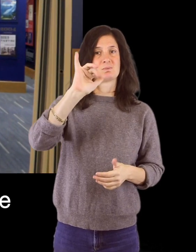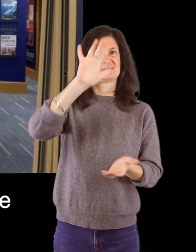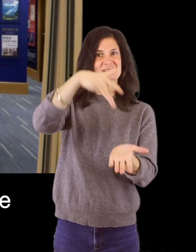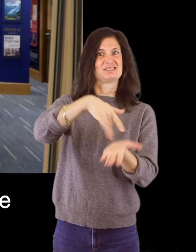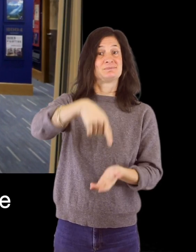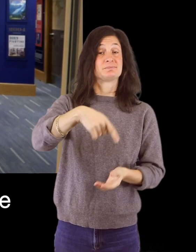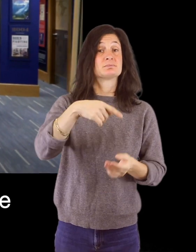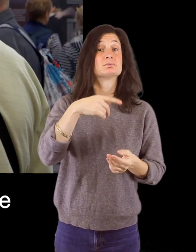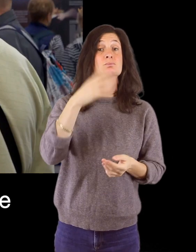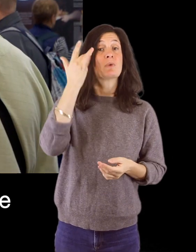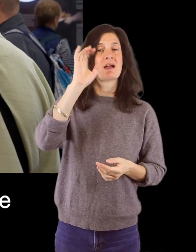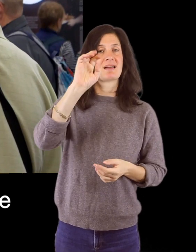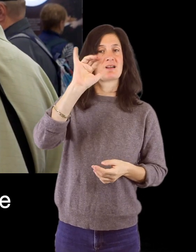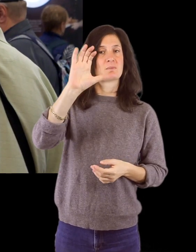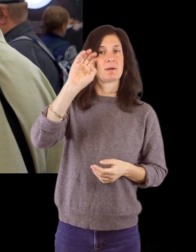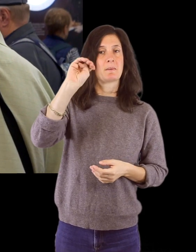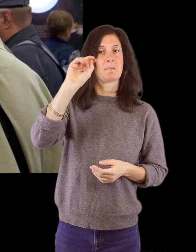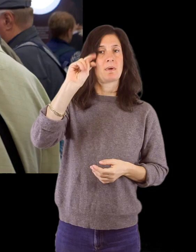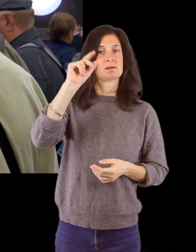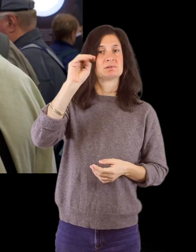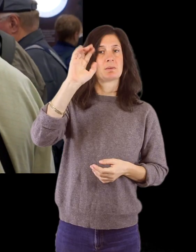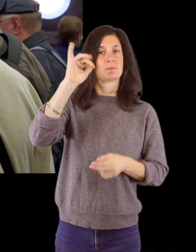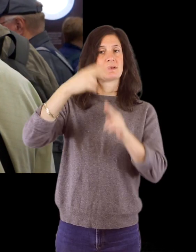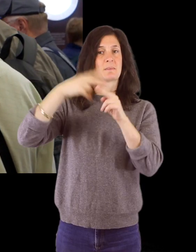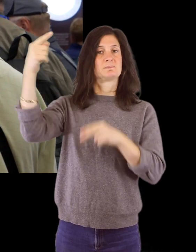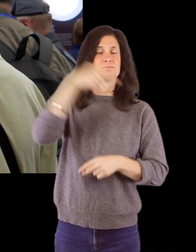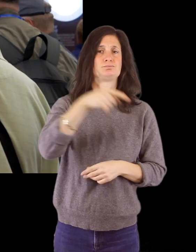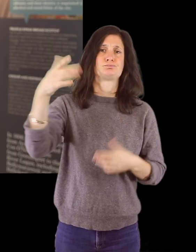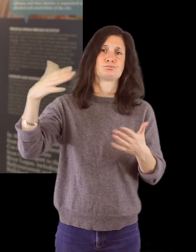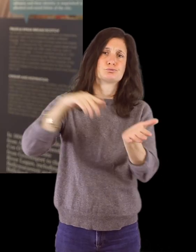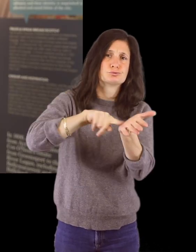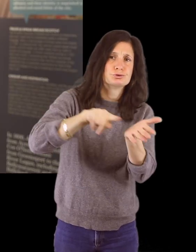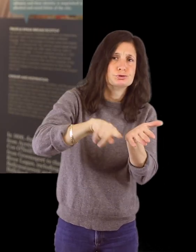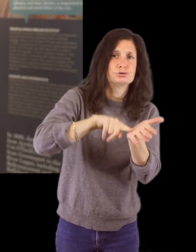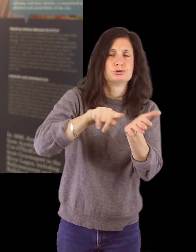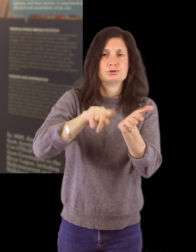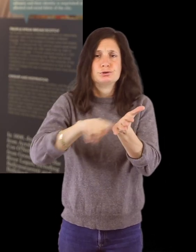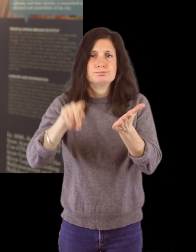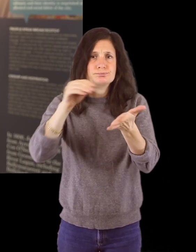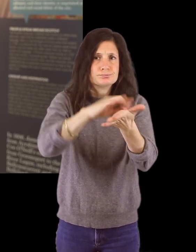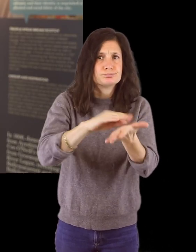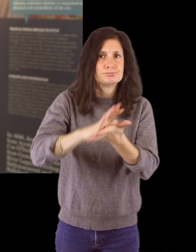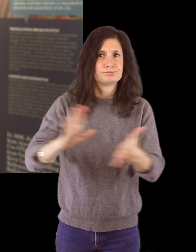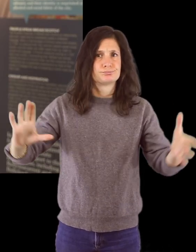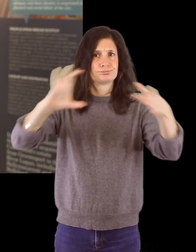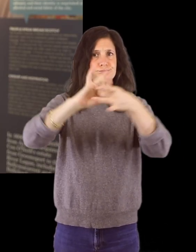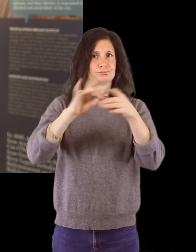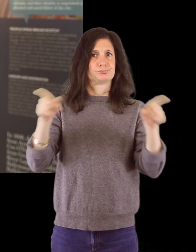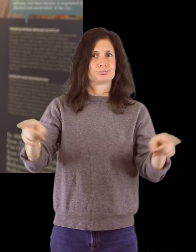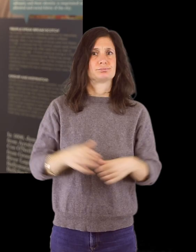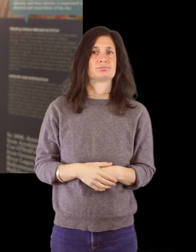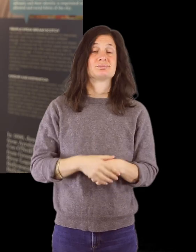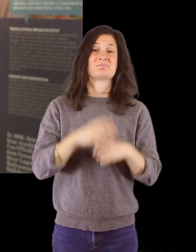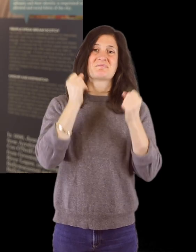centre, named after Eric Montgomery, who played a vital role during his life in researching and documenting the connections,